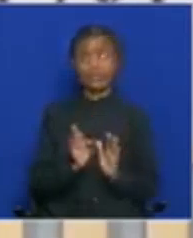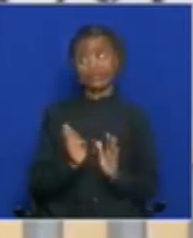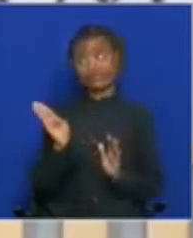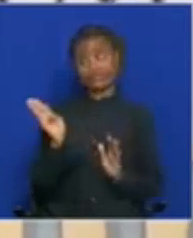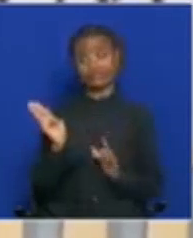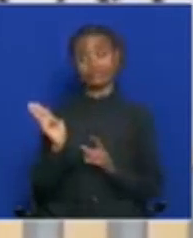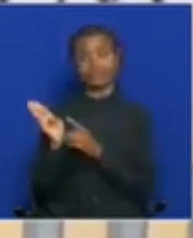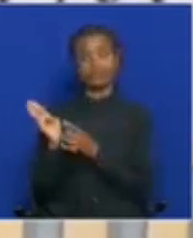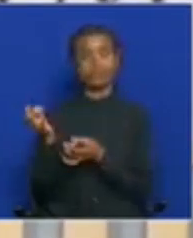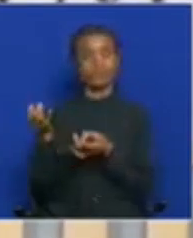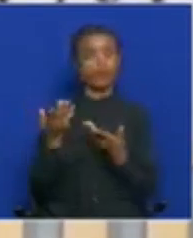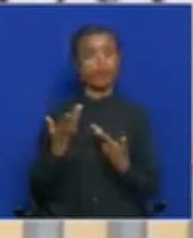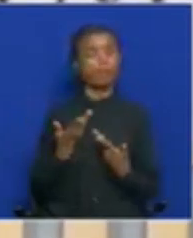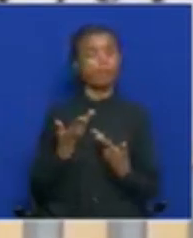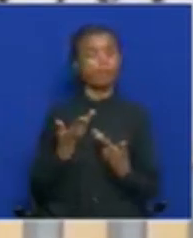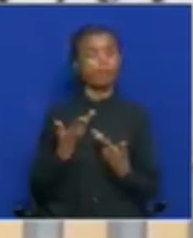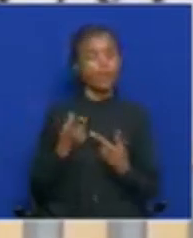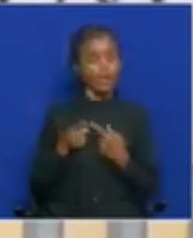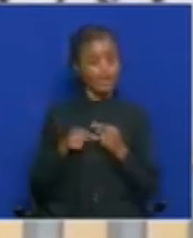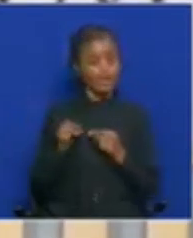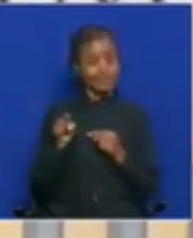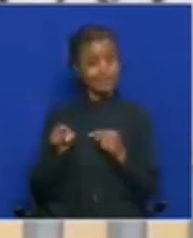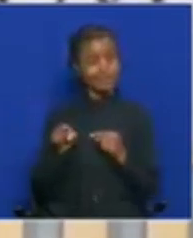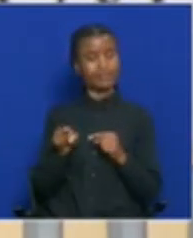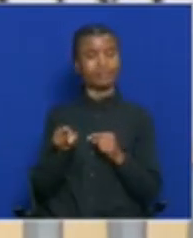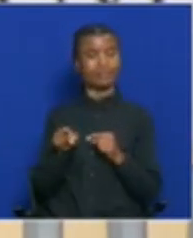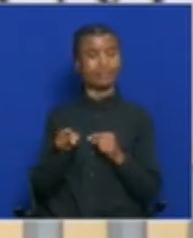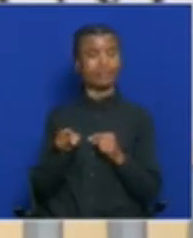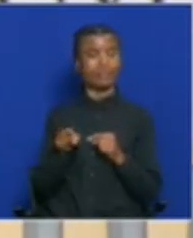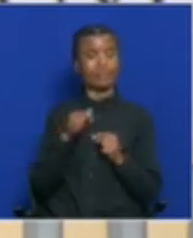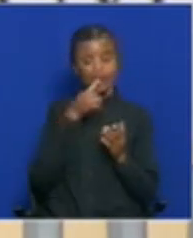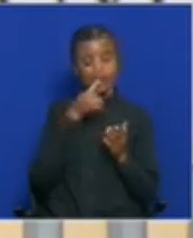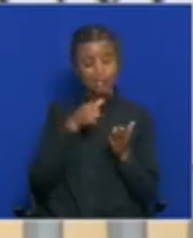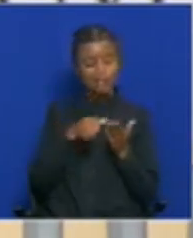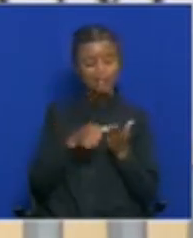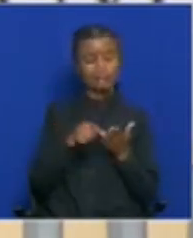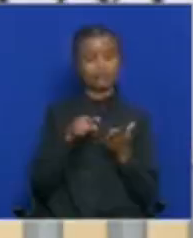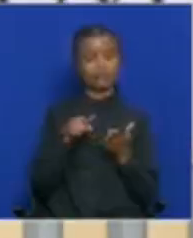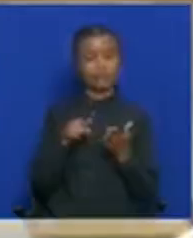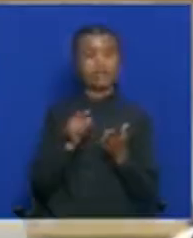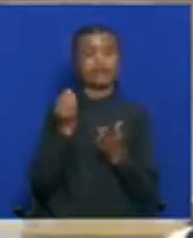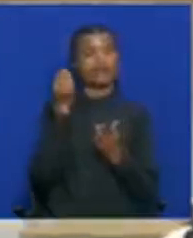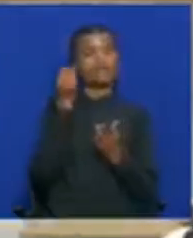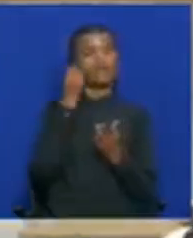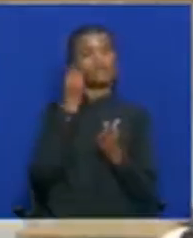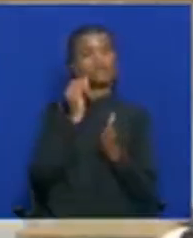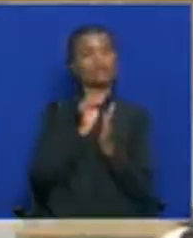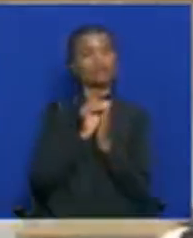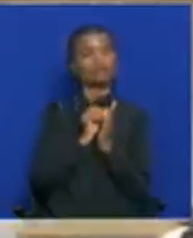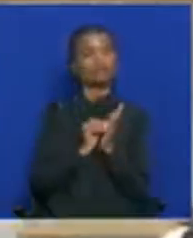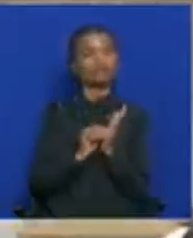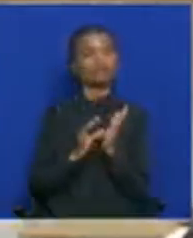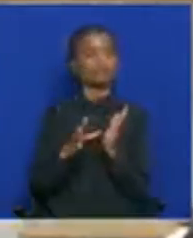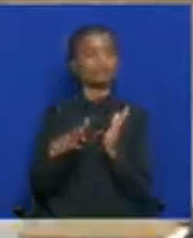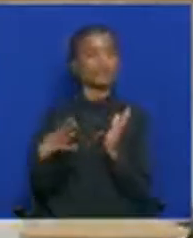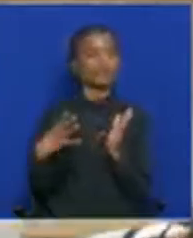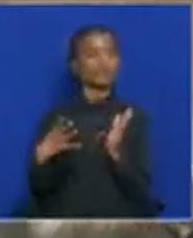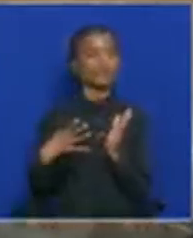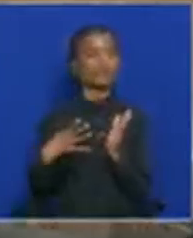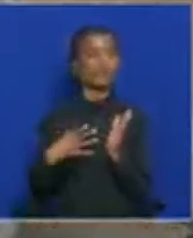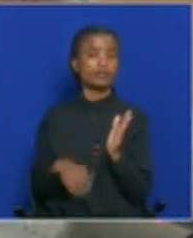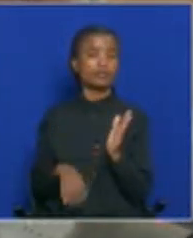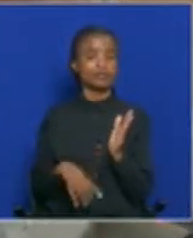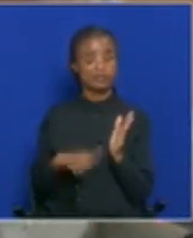that, but the letters were just information notes. Yeah, Just because I was interested. so we captured it incorrect. I